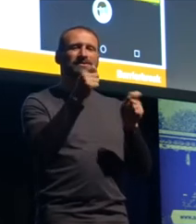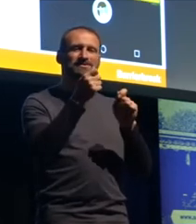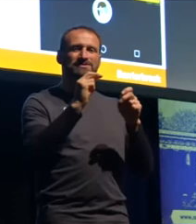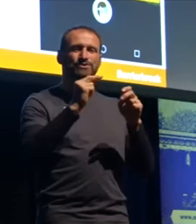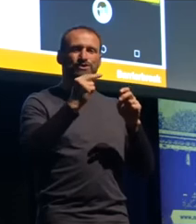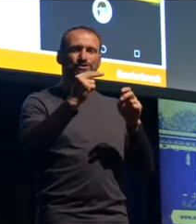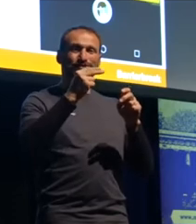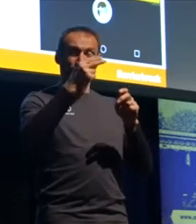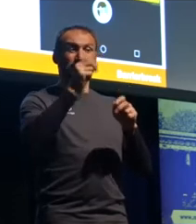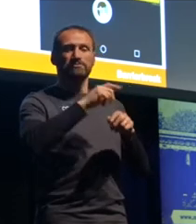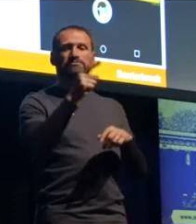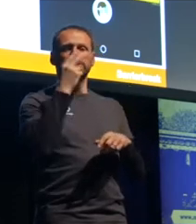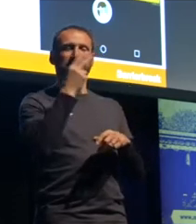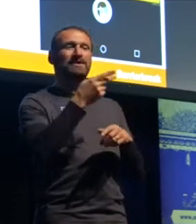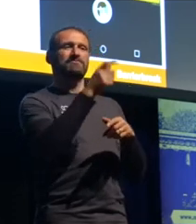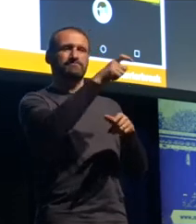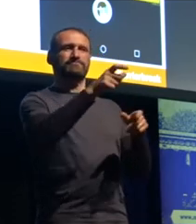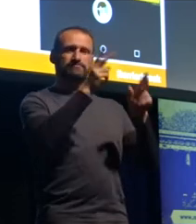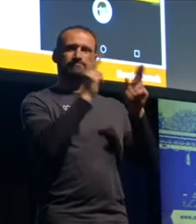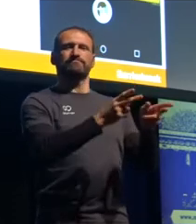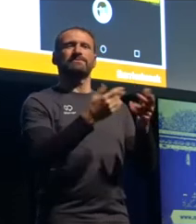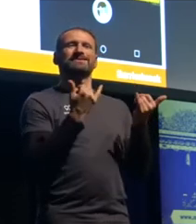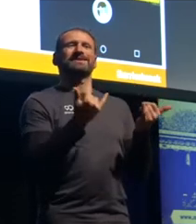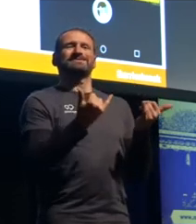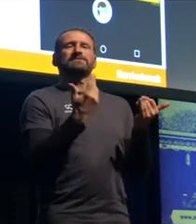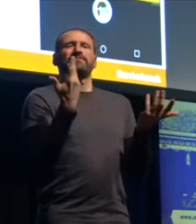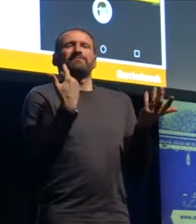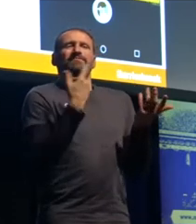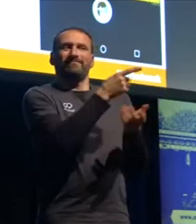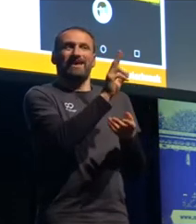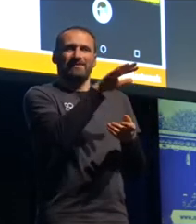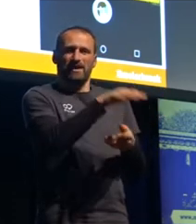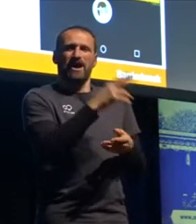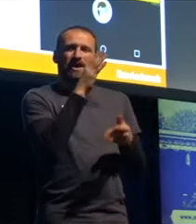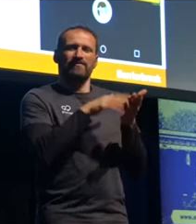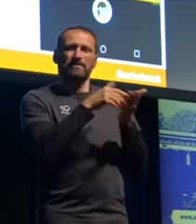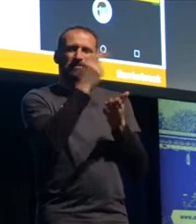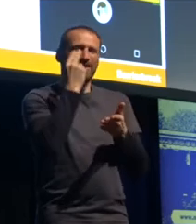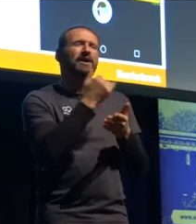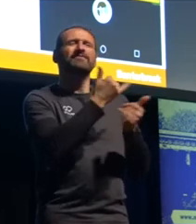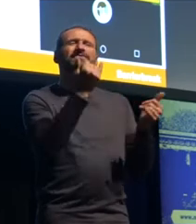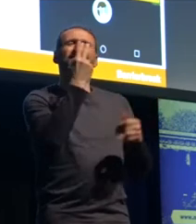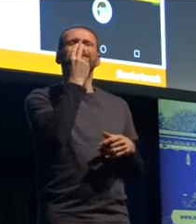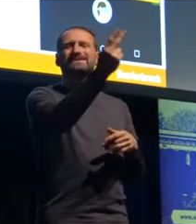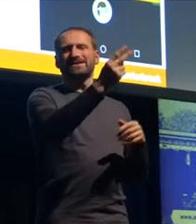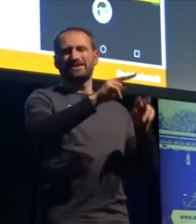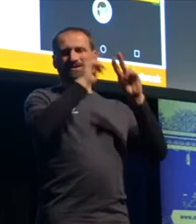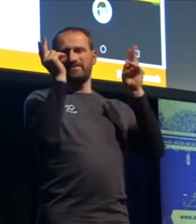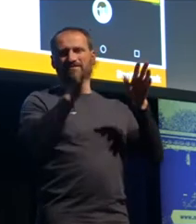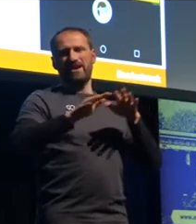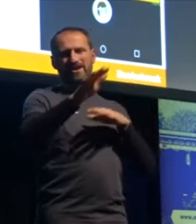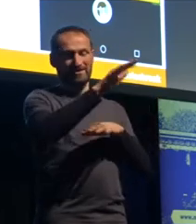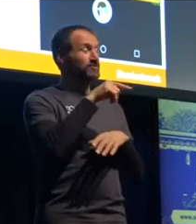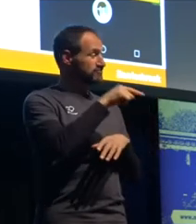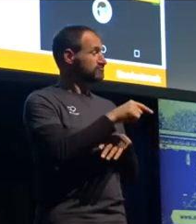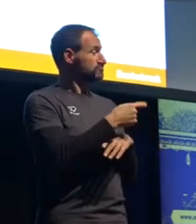particular condition will actually see the world. And this is just basically applying an SVG filter on top of the